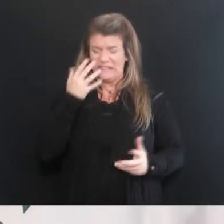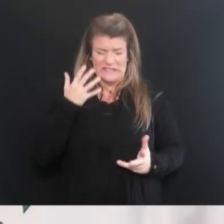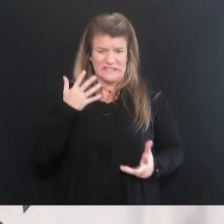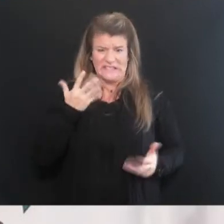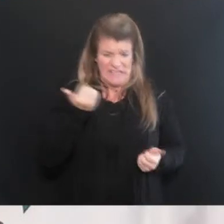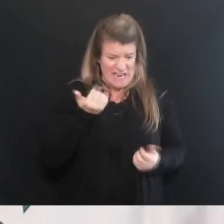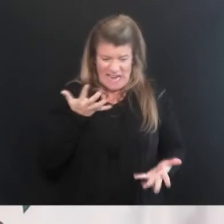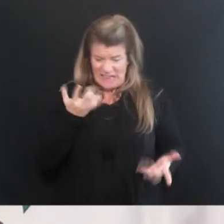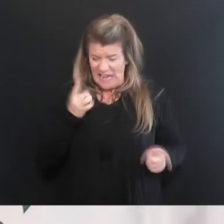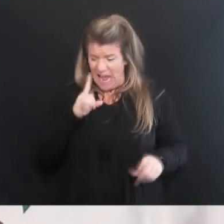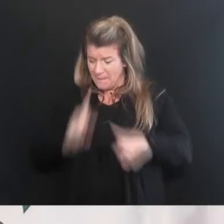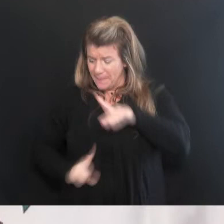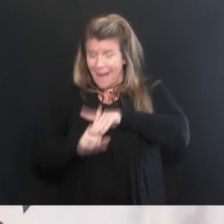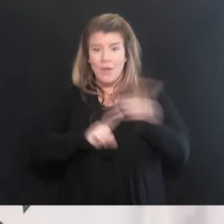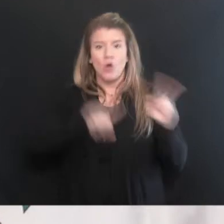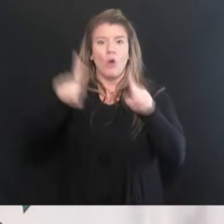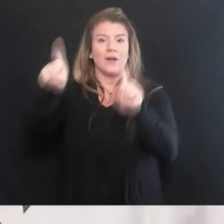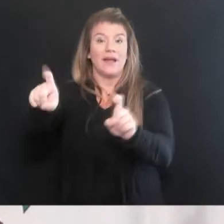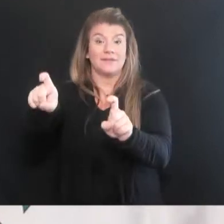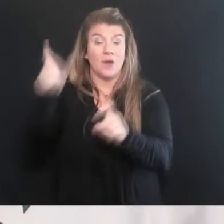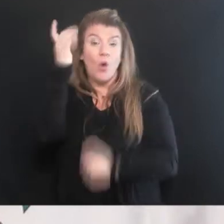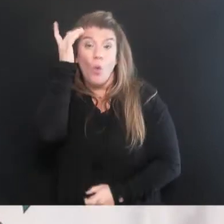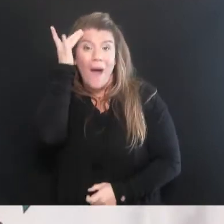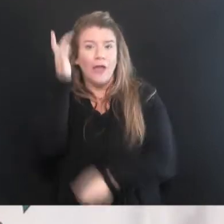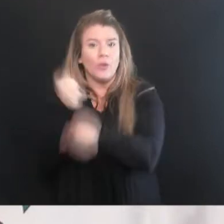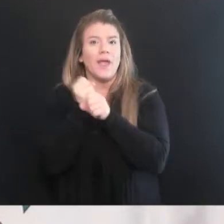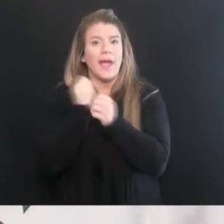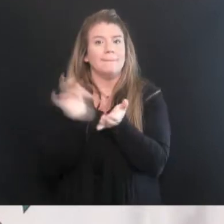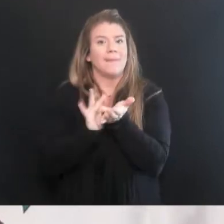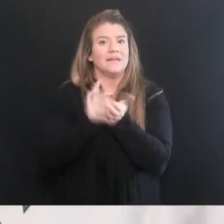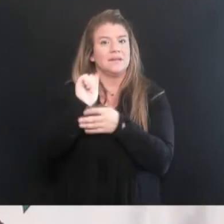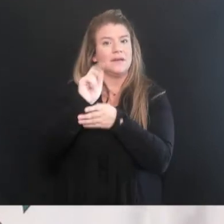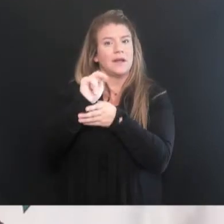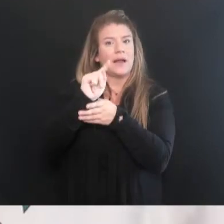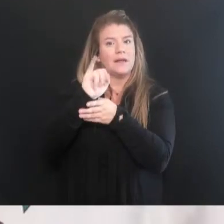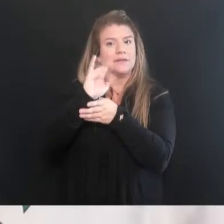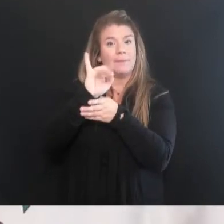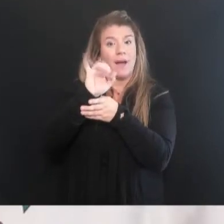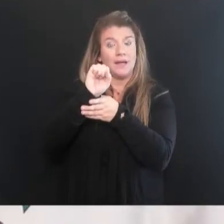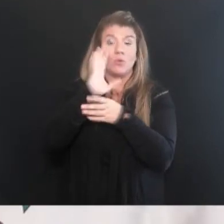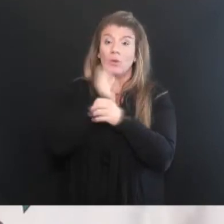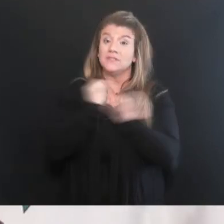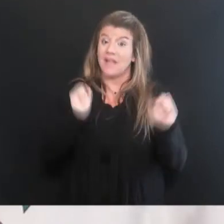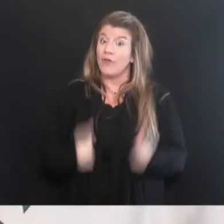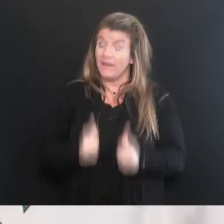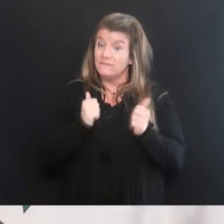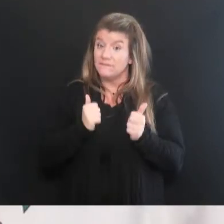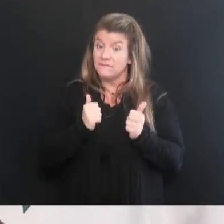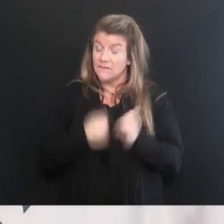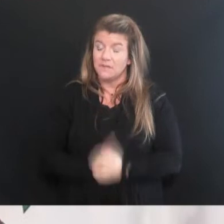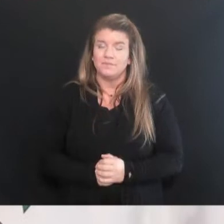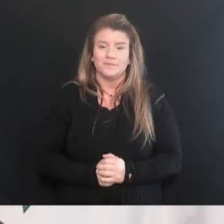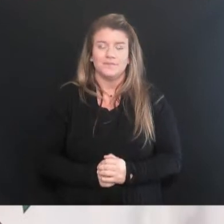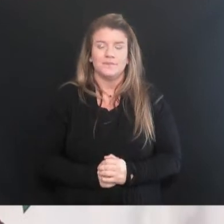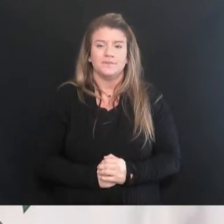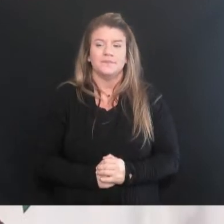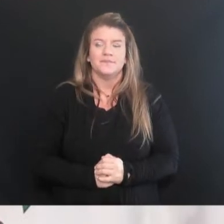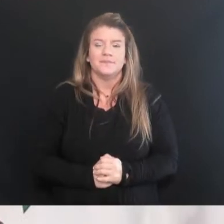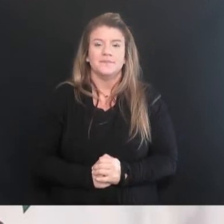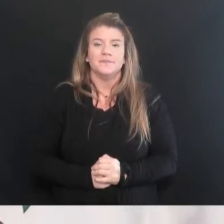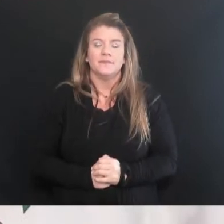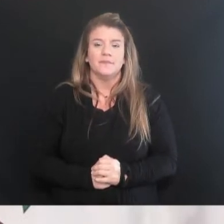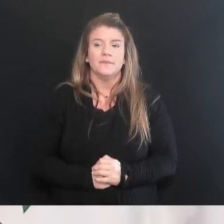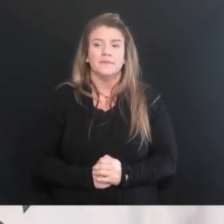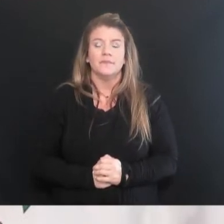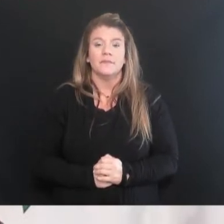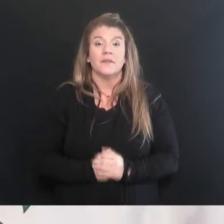tested. Antibodies are waiting on you, and they'll save your life. I want to read this morning about a